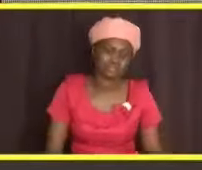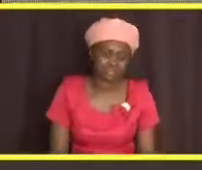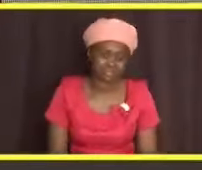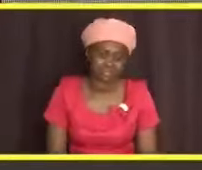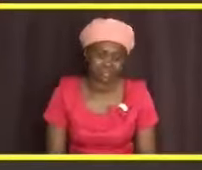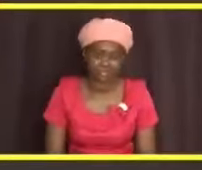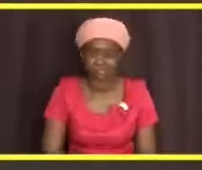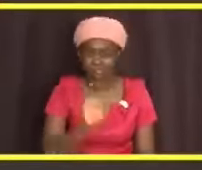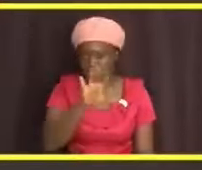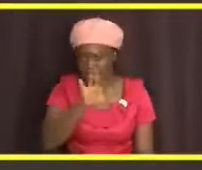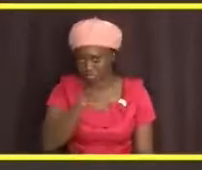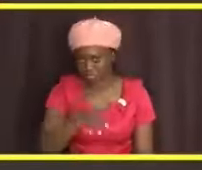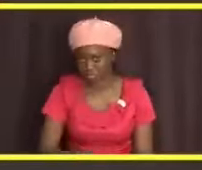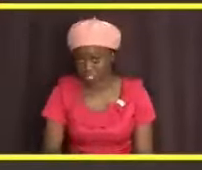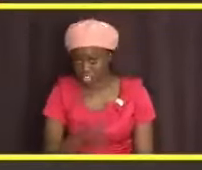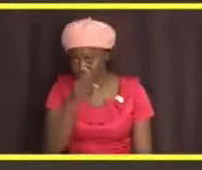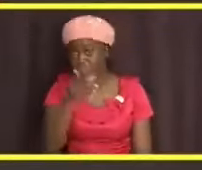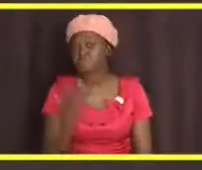You might be on earth,